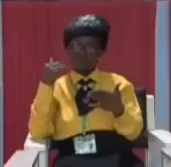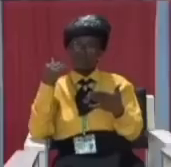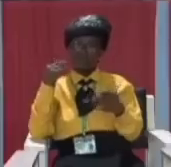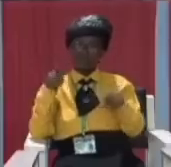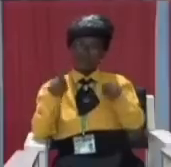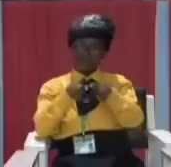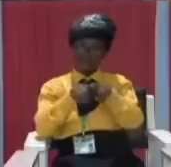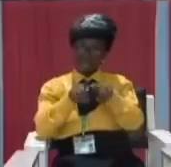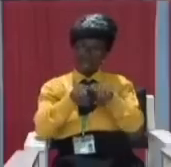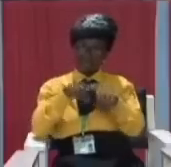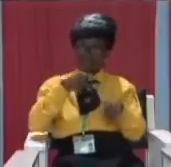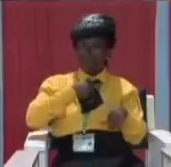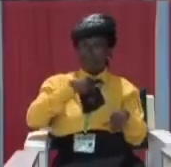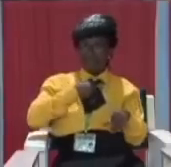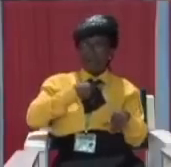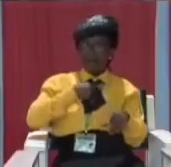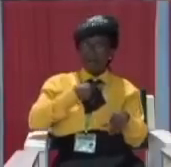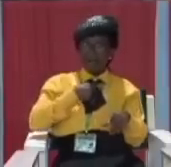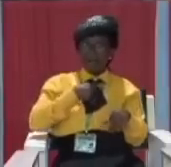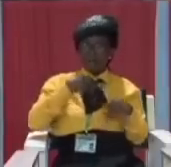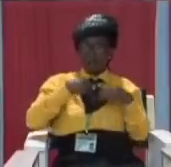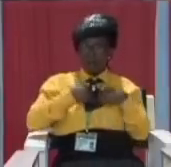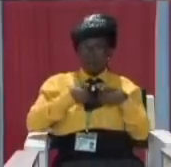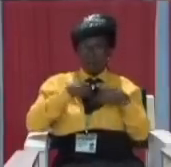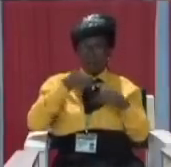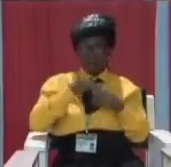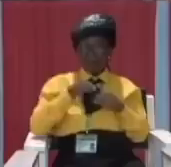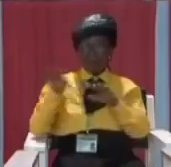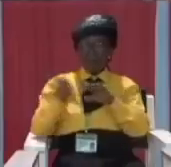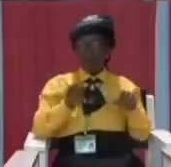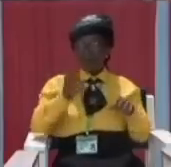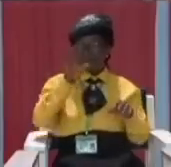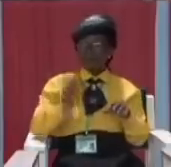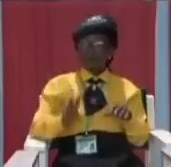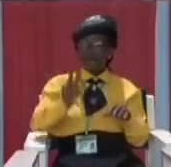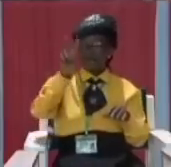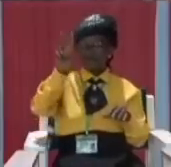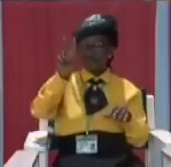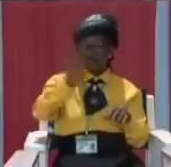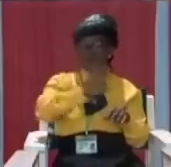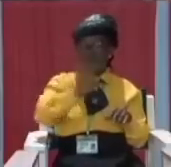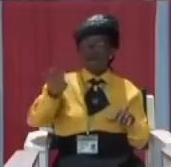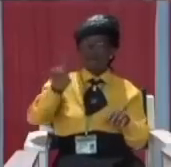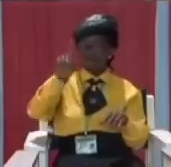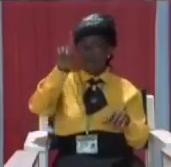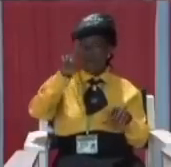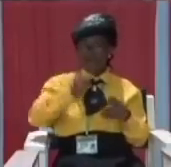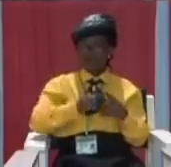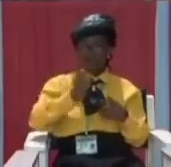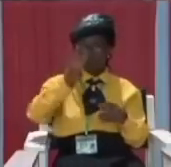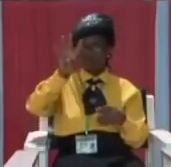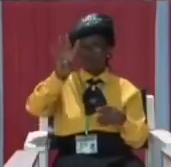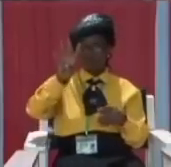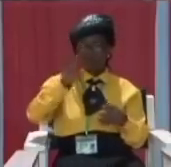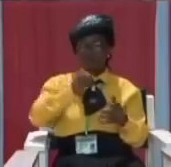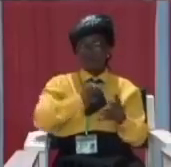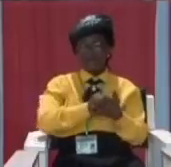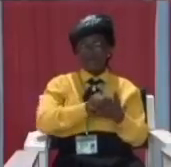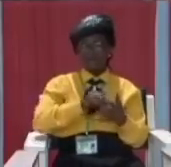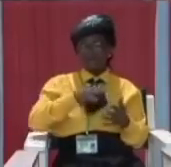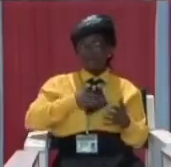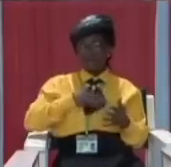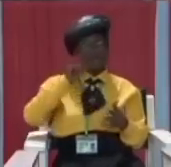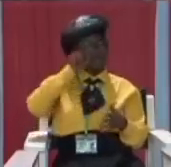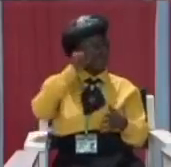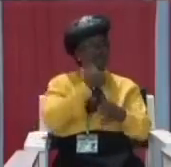Like Peter had in Acts chapter 2 from verse 1 to 4 that my son mentioned earlier on.